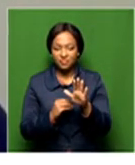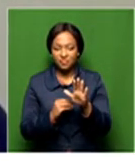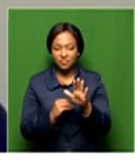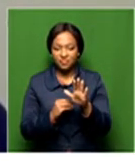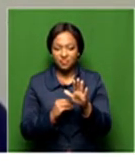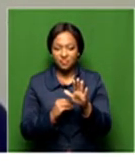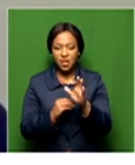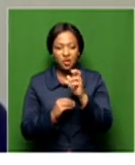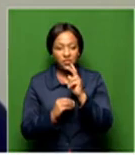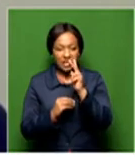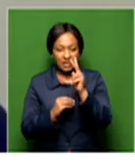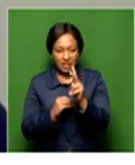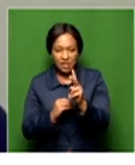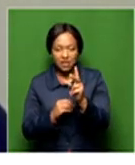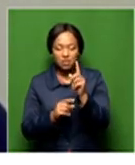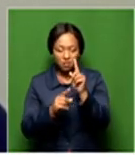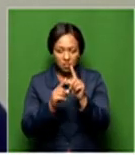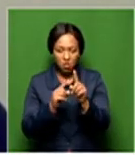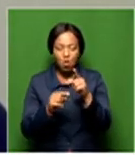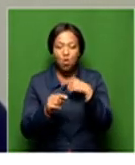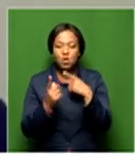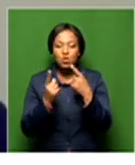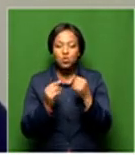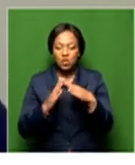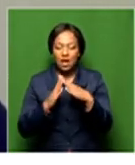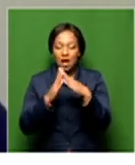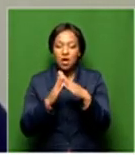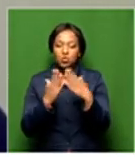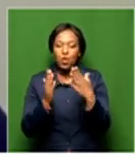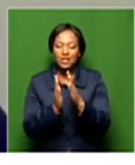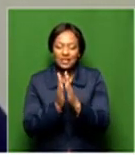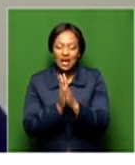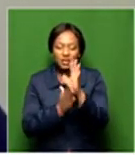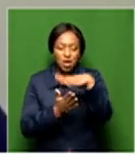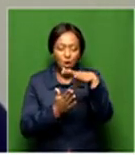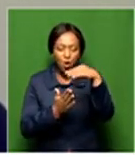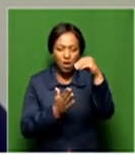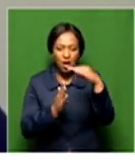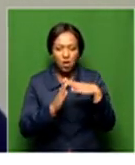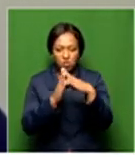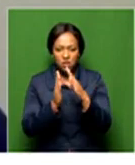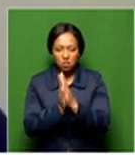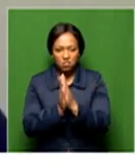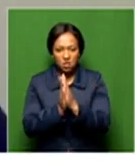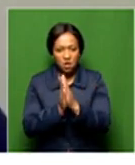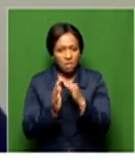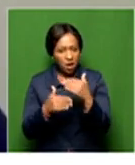in sin, and if you're doing it within the house or the holy house of the Lord like that, I don't think it